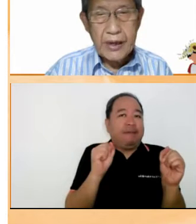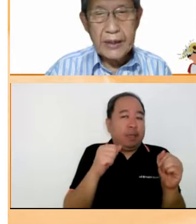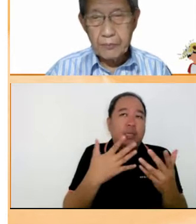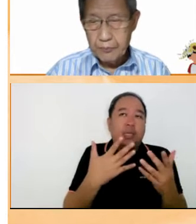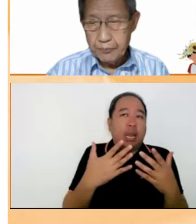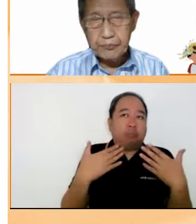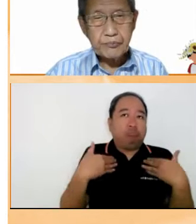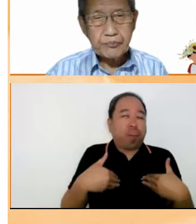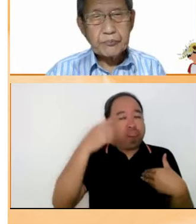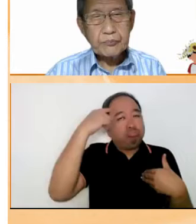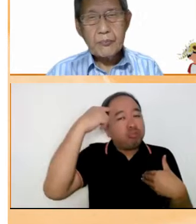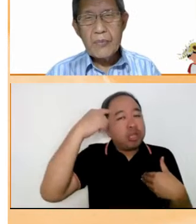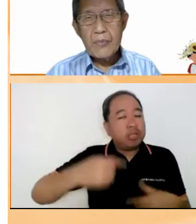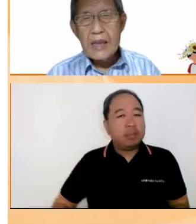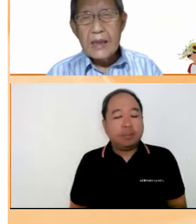human brain.